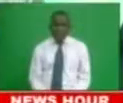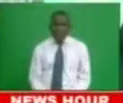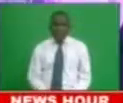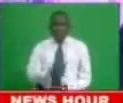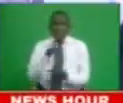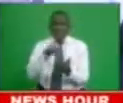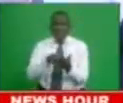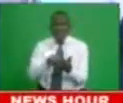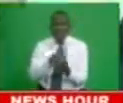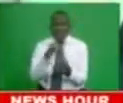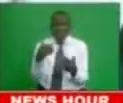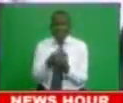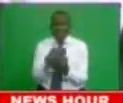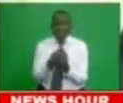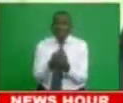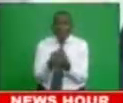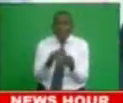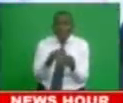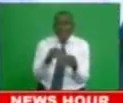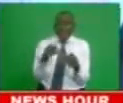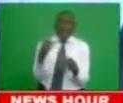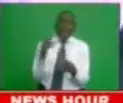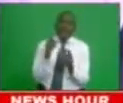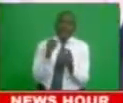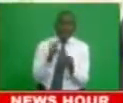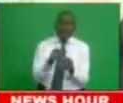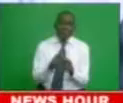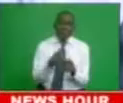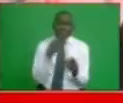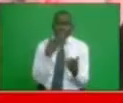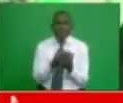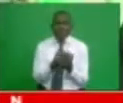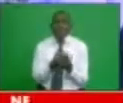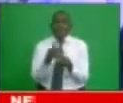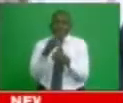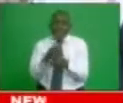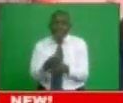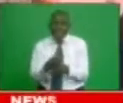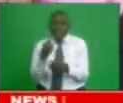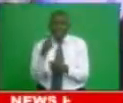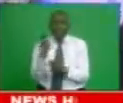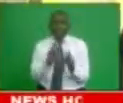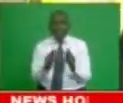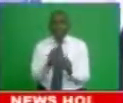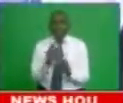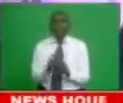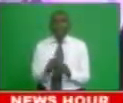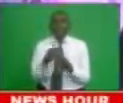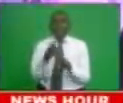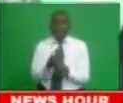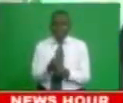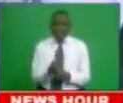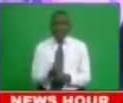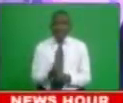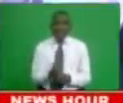These include the New Era Award for Total Quality Customer Satisfaction, received in Rome,